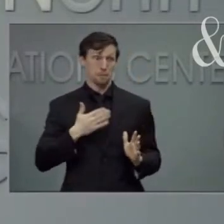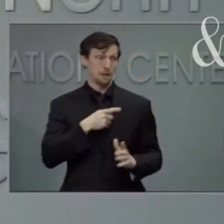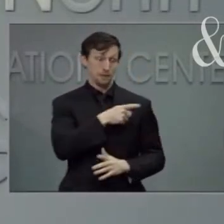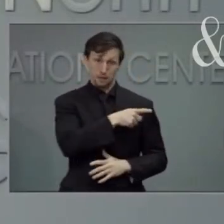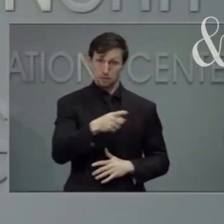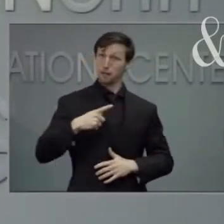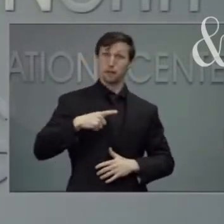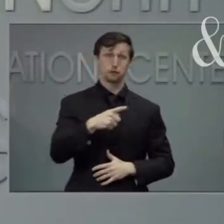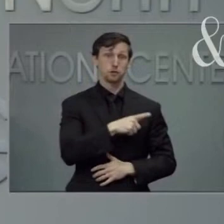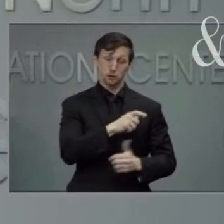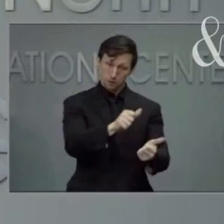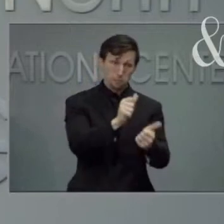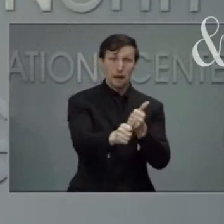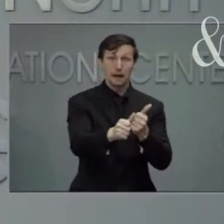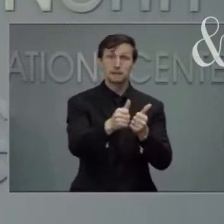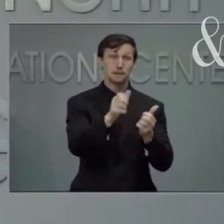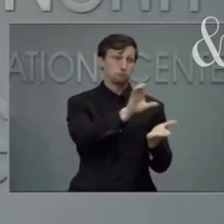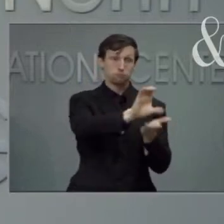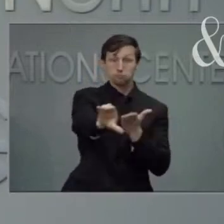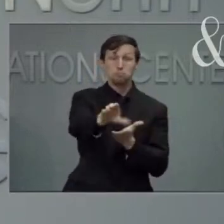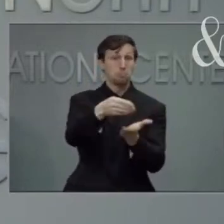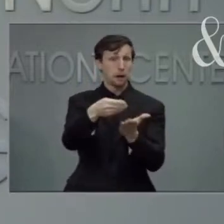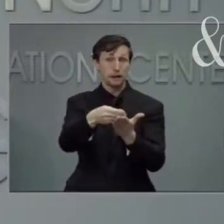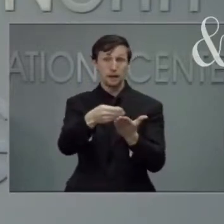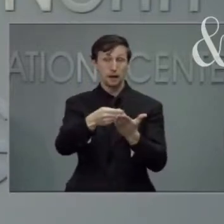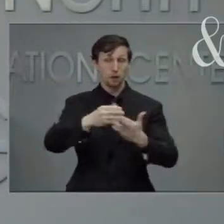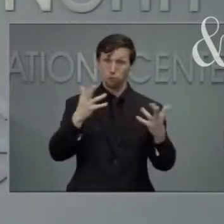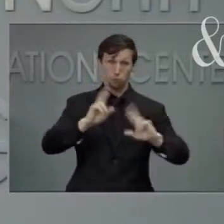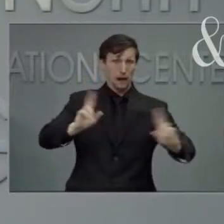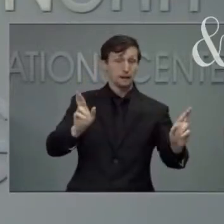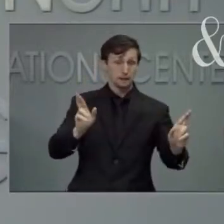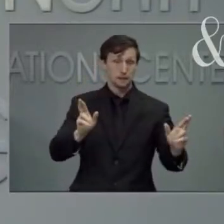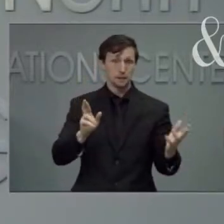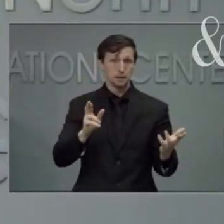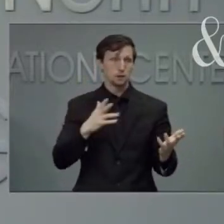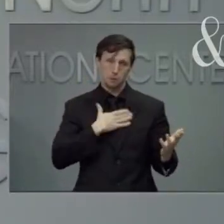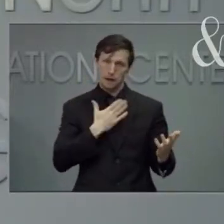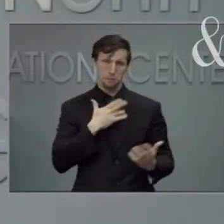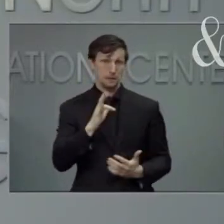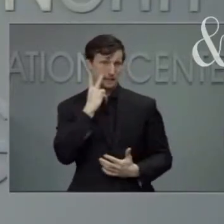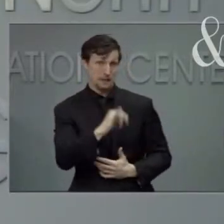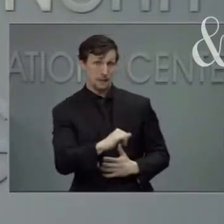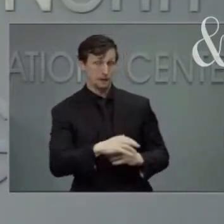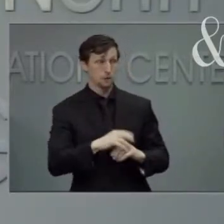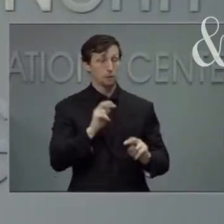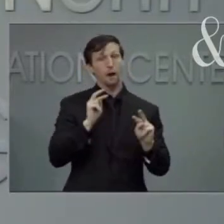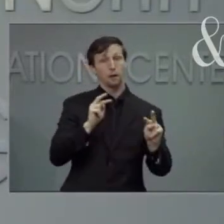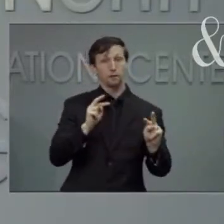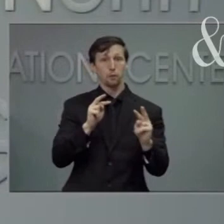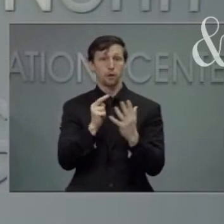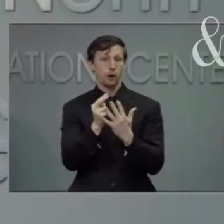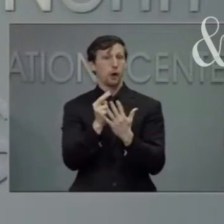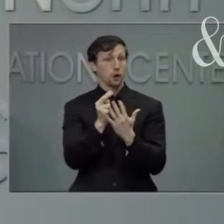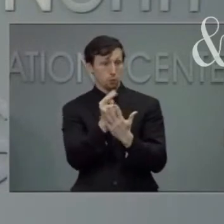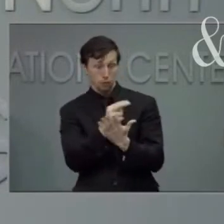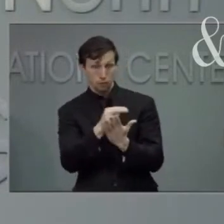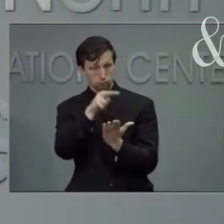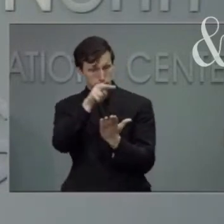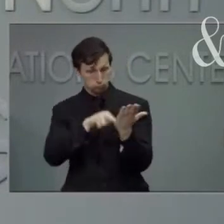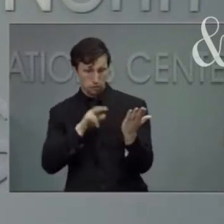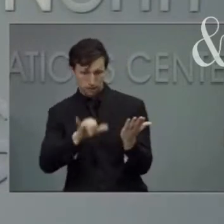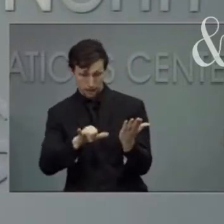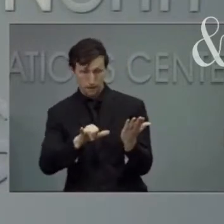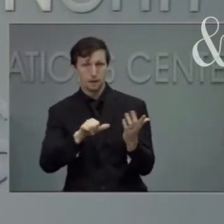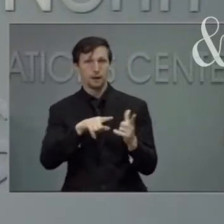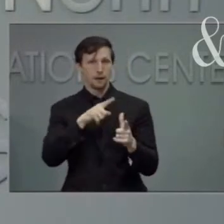they have appropriated those funds that are already a part of this. So I look forward to reviewing that bill before